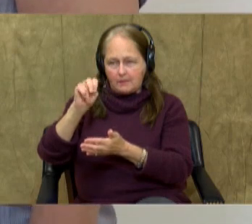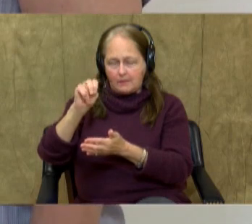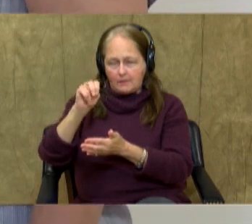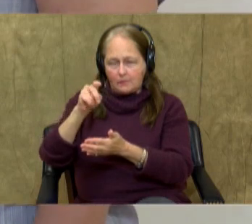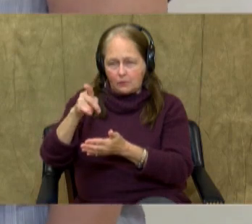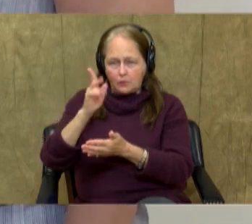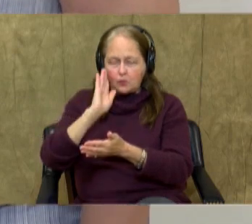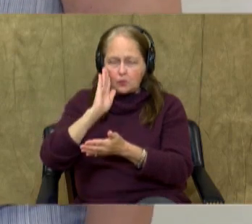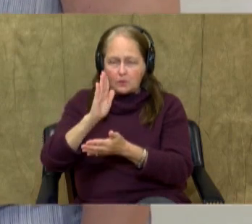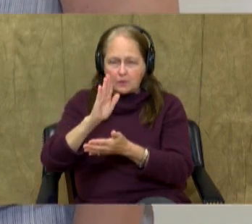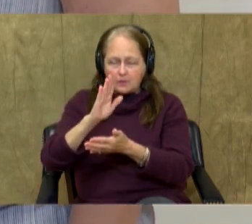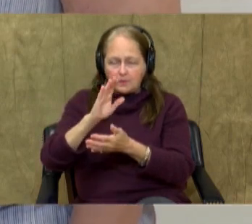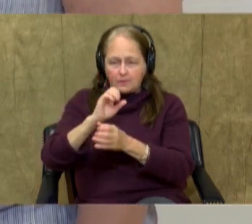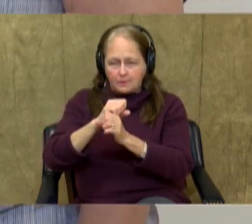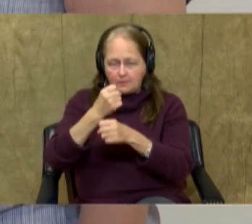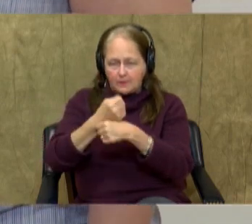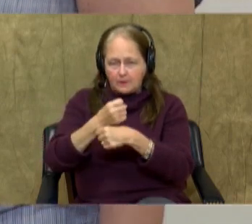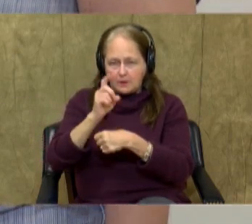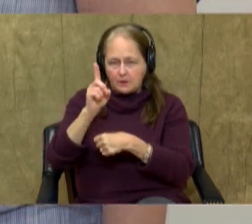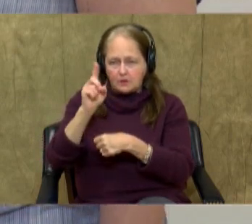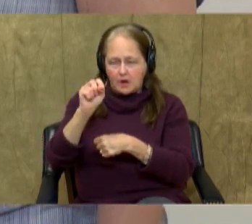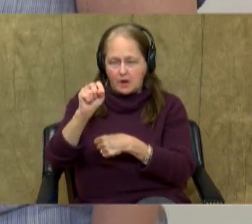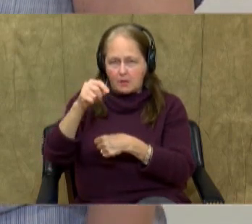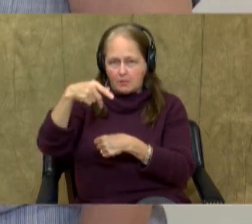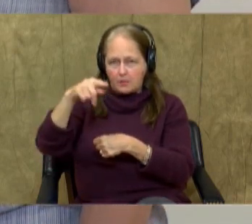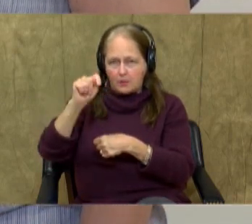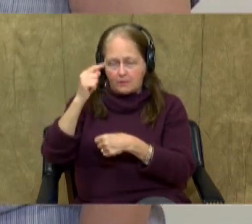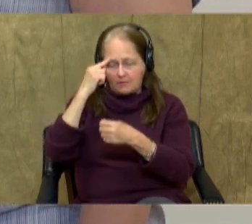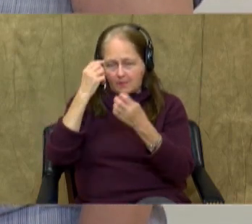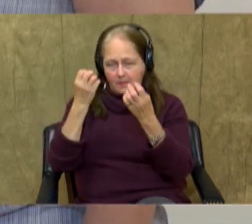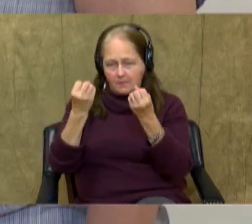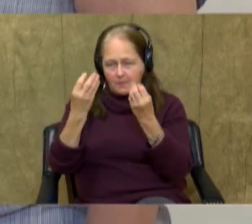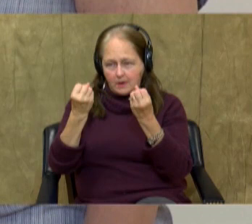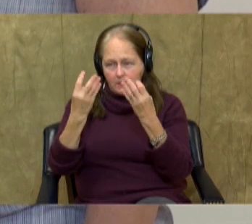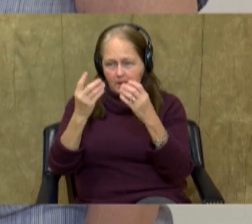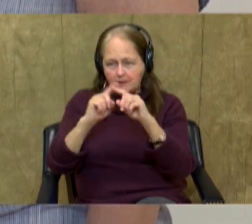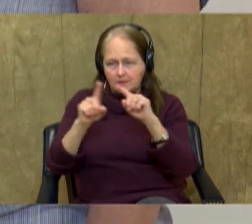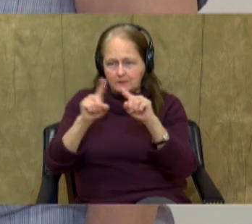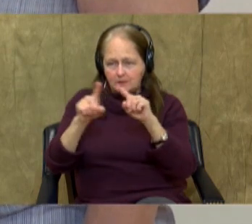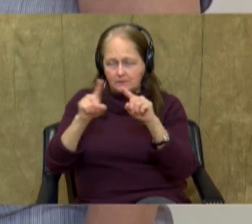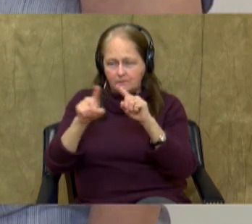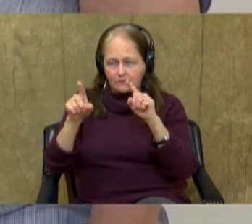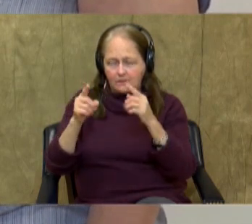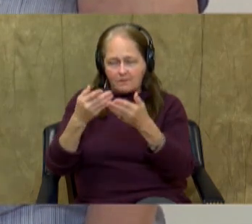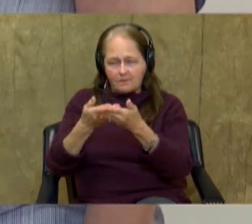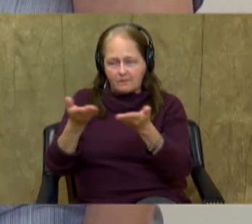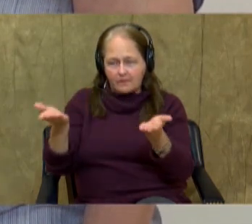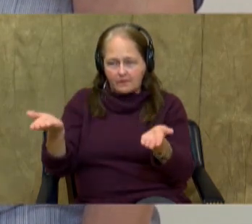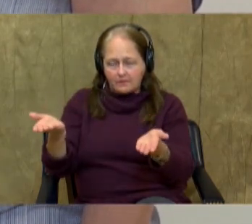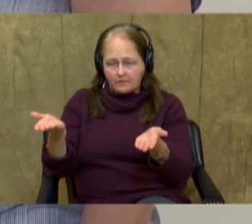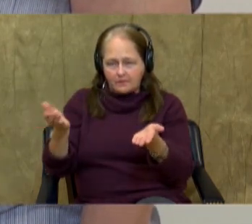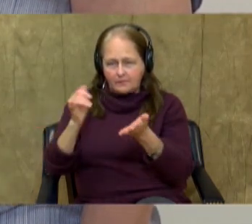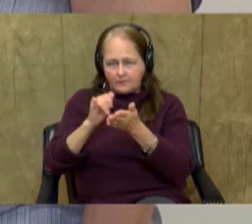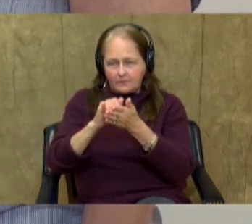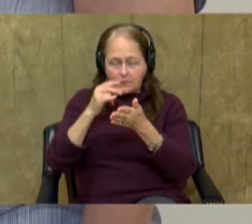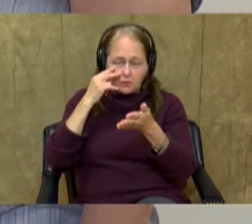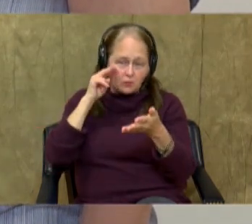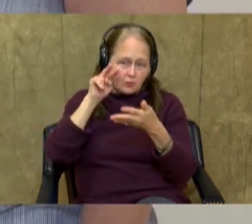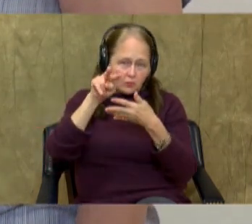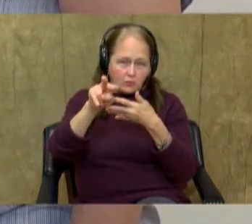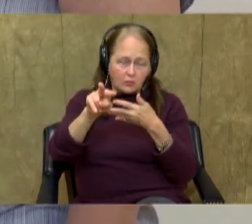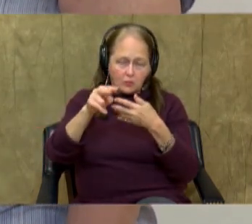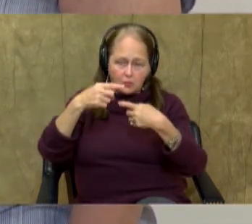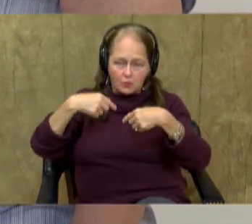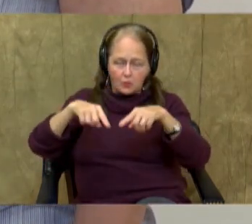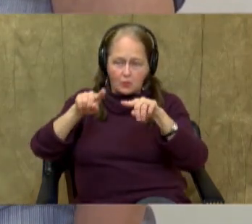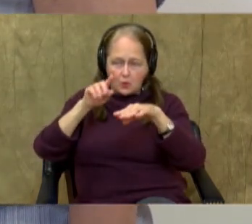how you construct a dot plot, and you can use this for so many different things. It's really easy to see visually what is